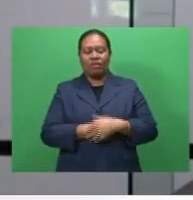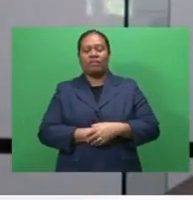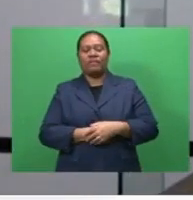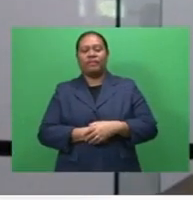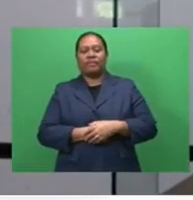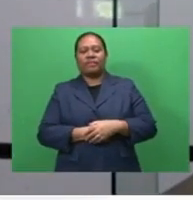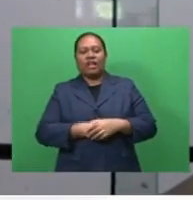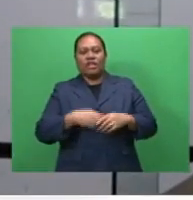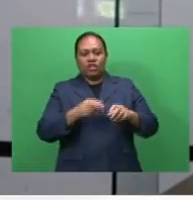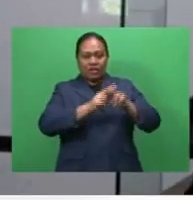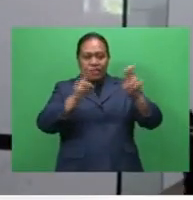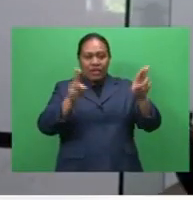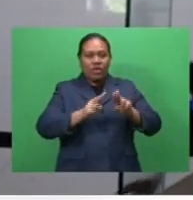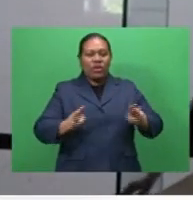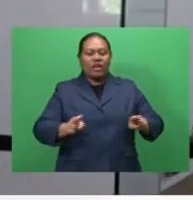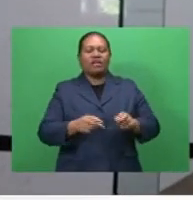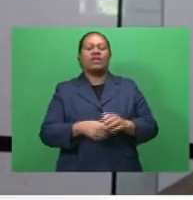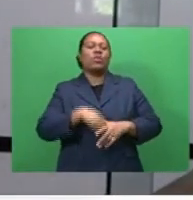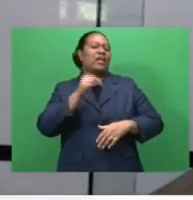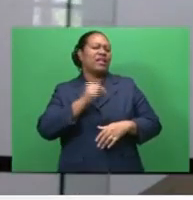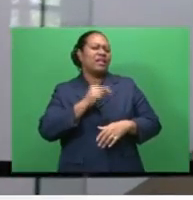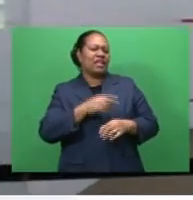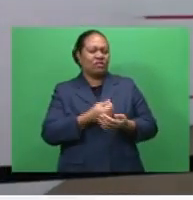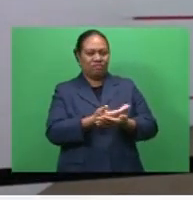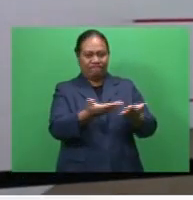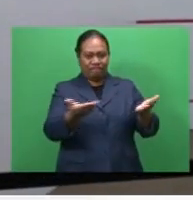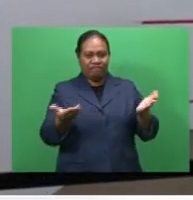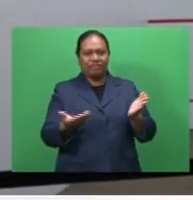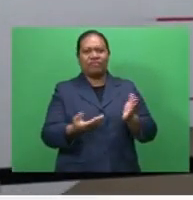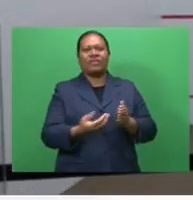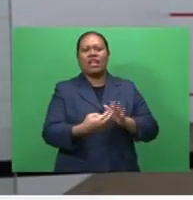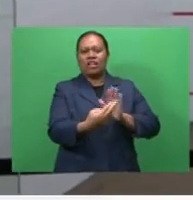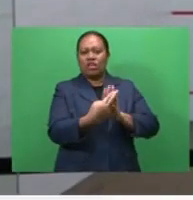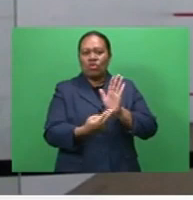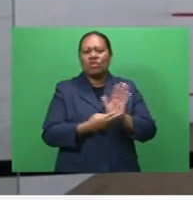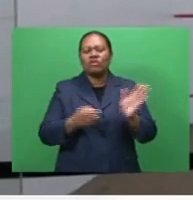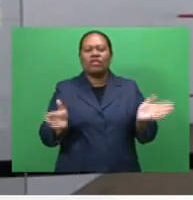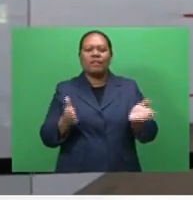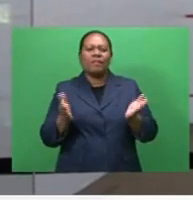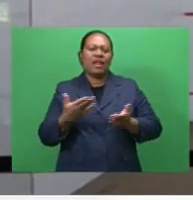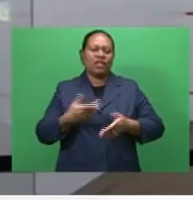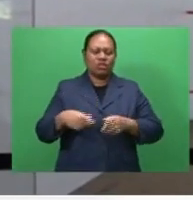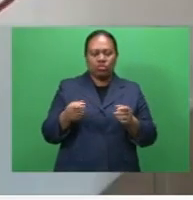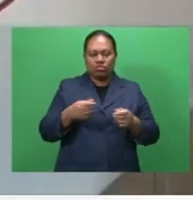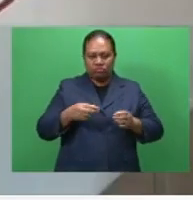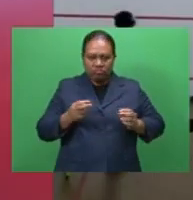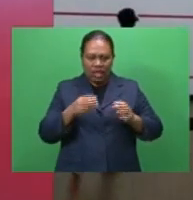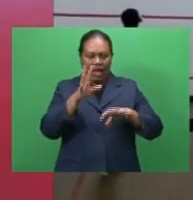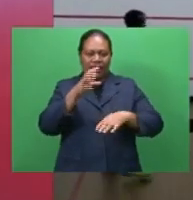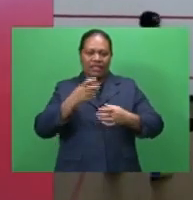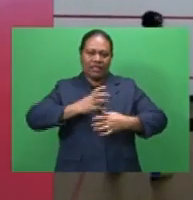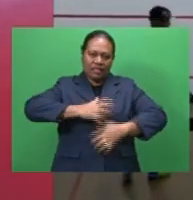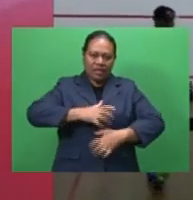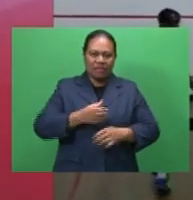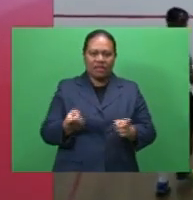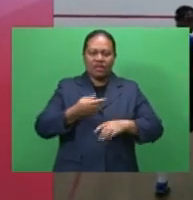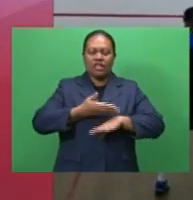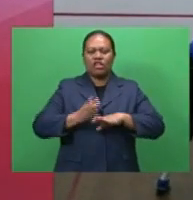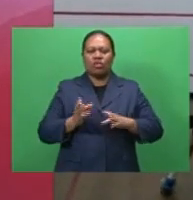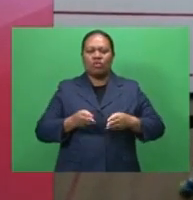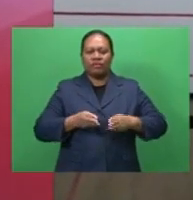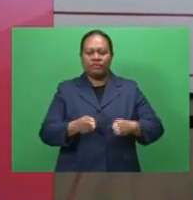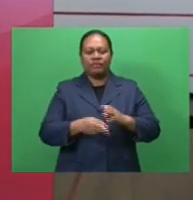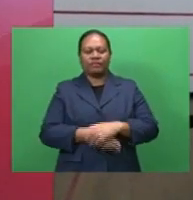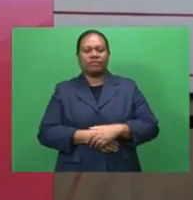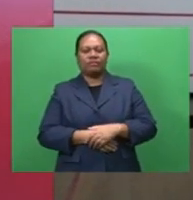the Federation will need to lay out precautionary measures for players as they adapt to the new norm. Just minor things